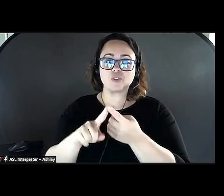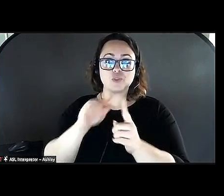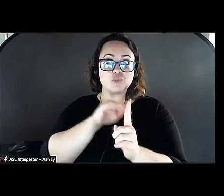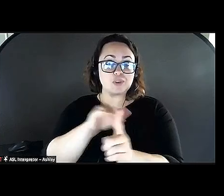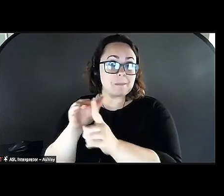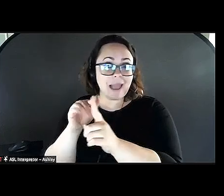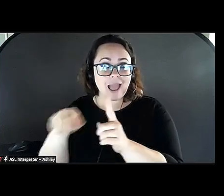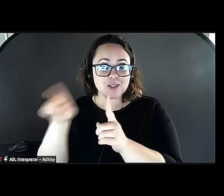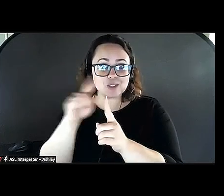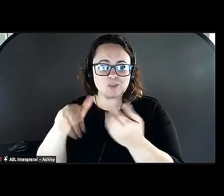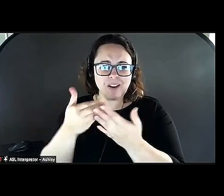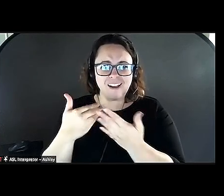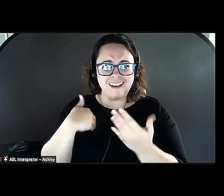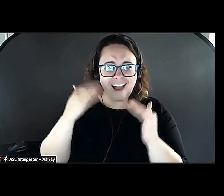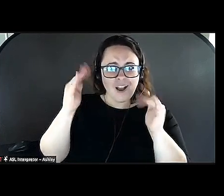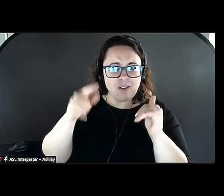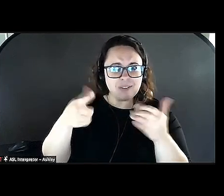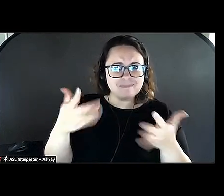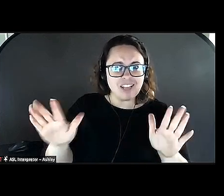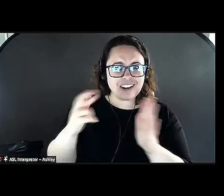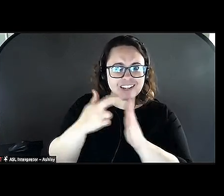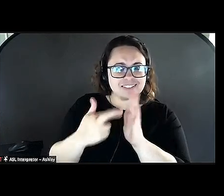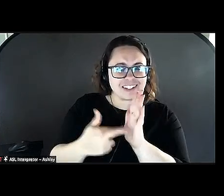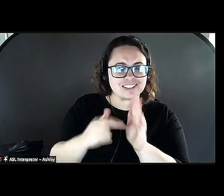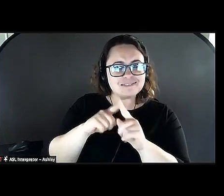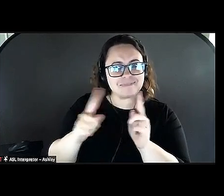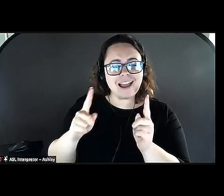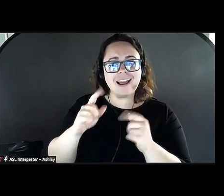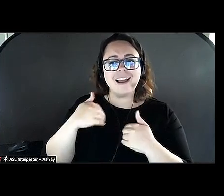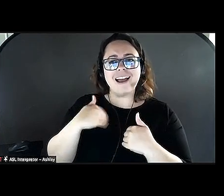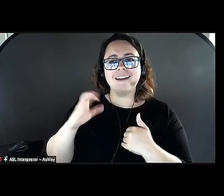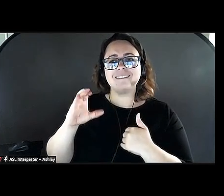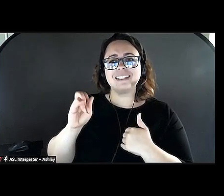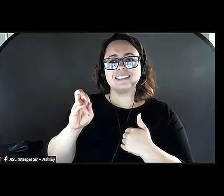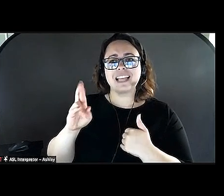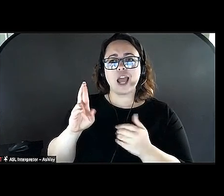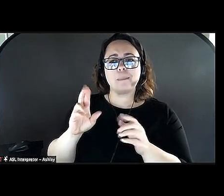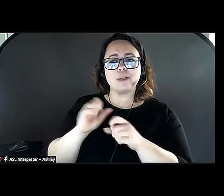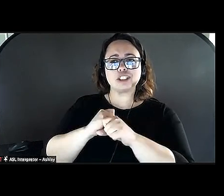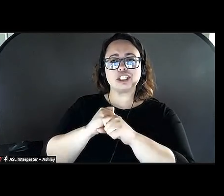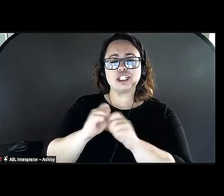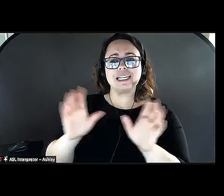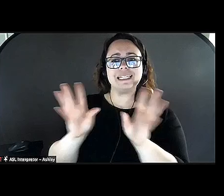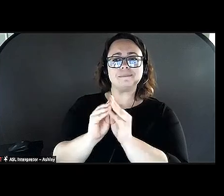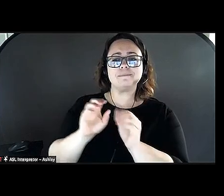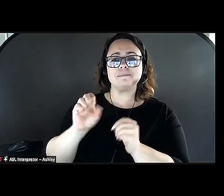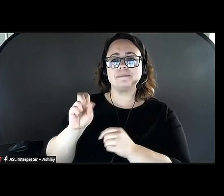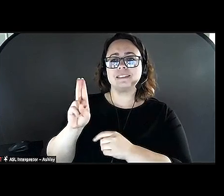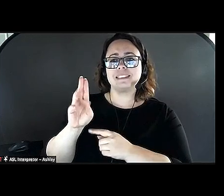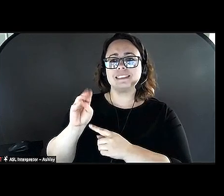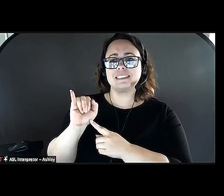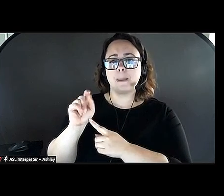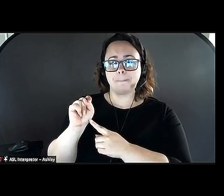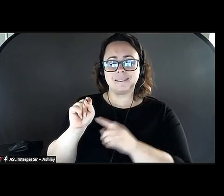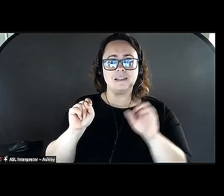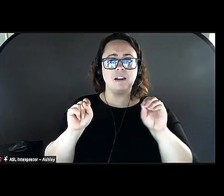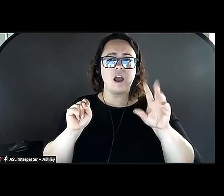all, I hope you guys all already register for the Cybersecurity Summit that it's on